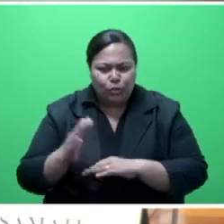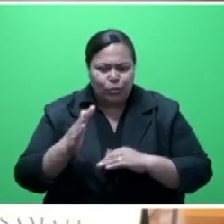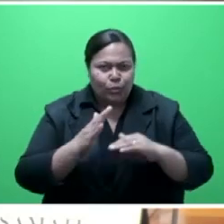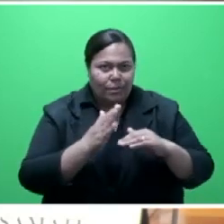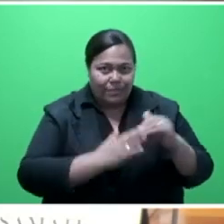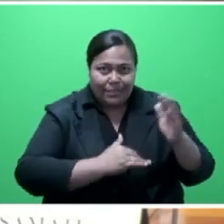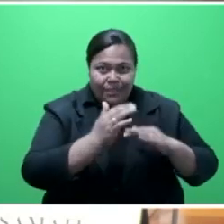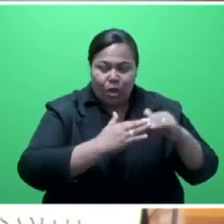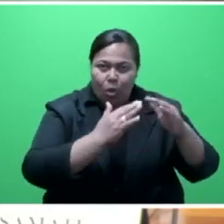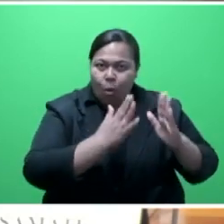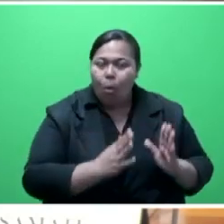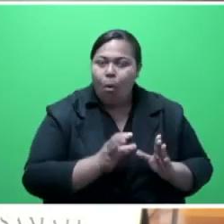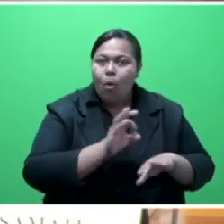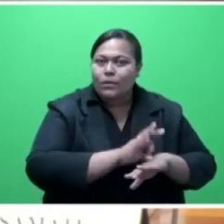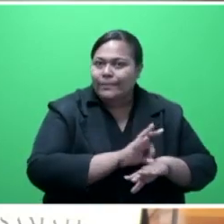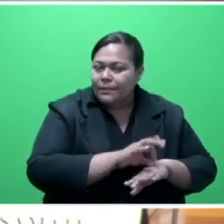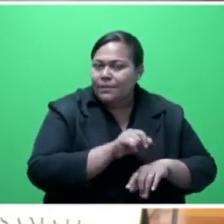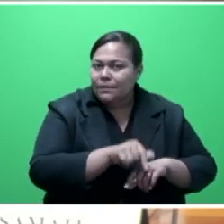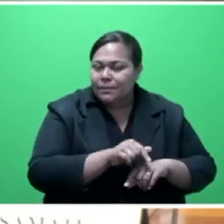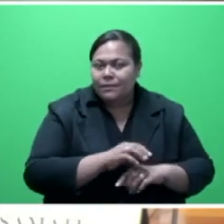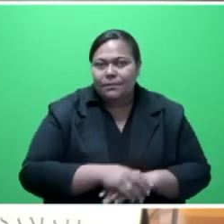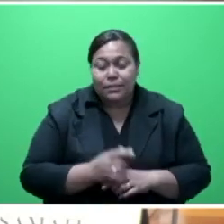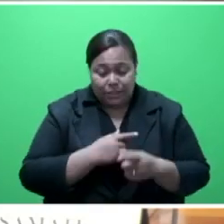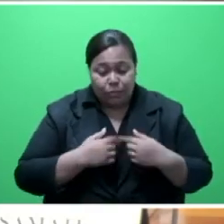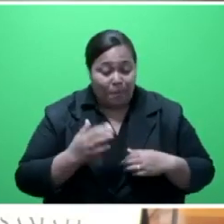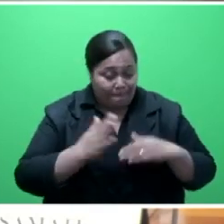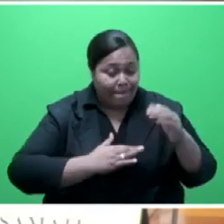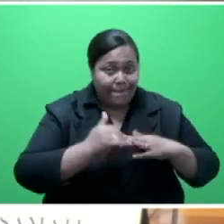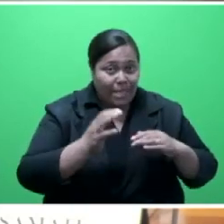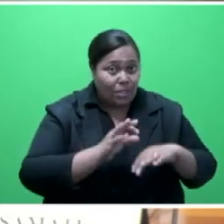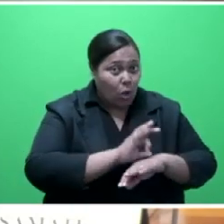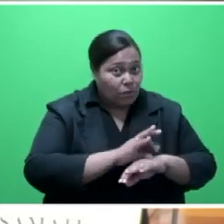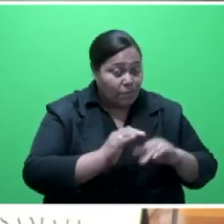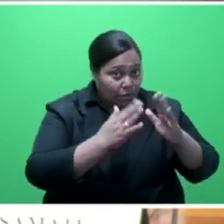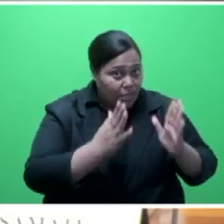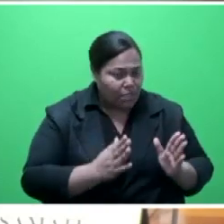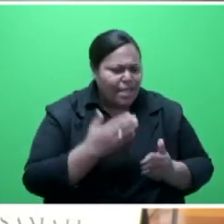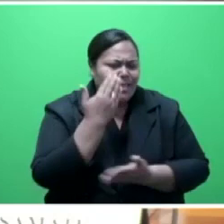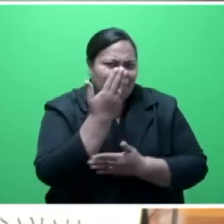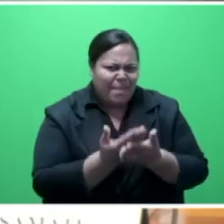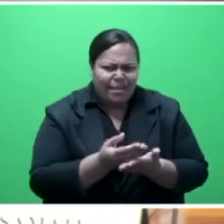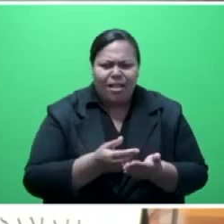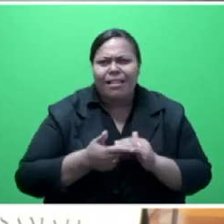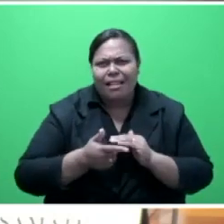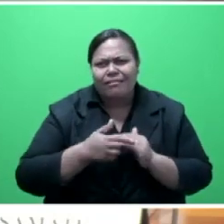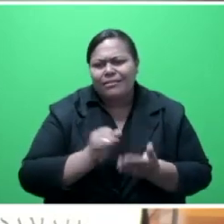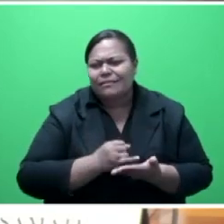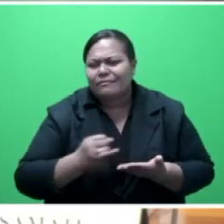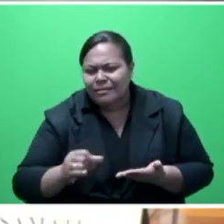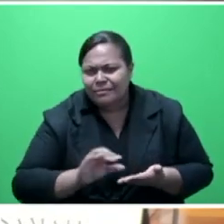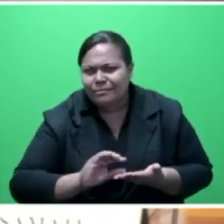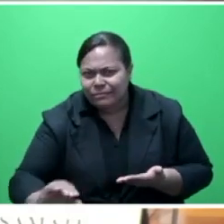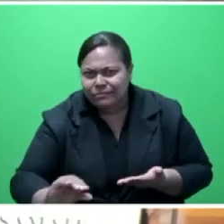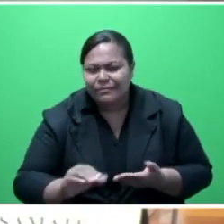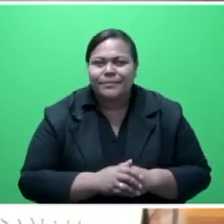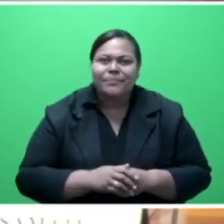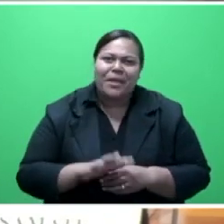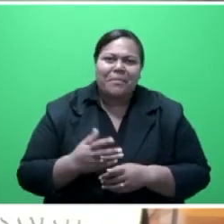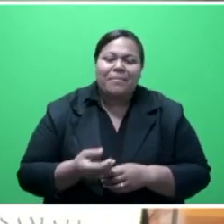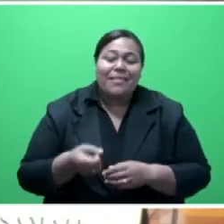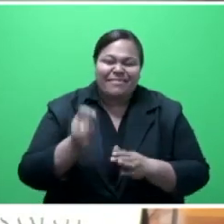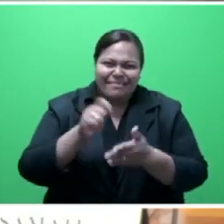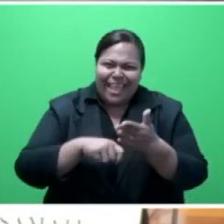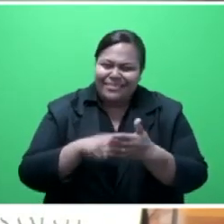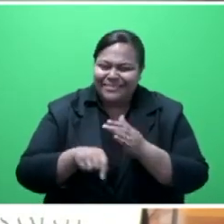service centres. If you build or upgrade a hospital, depending on the level of investment, you can be granted up to a 20-year tax holiday on your new